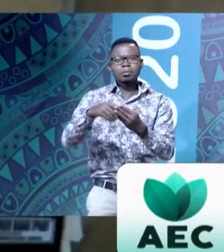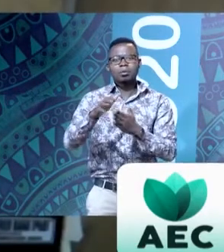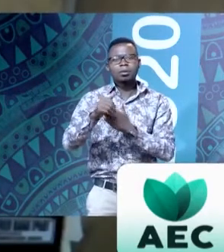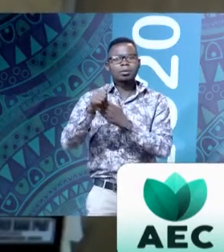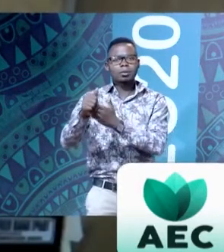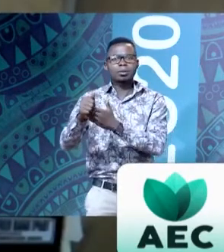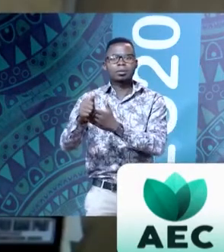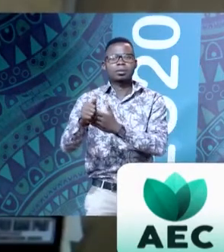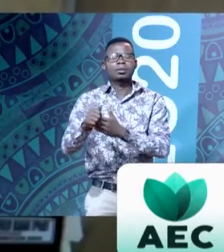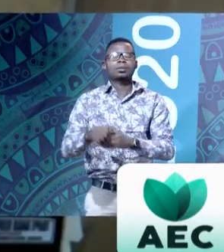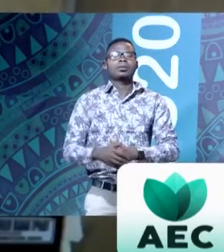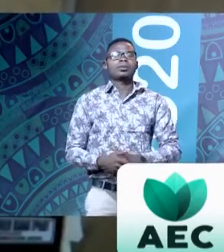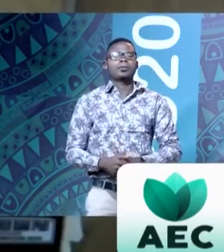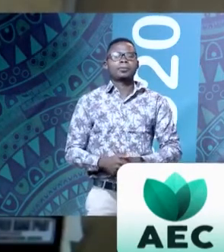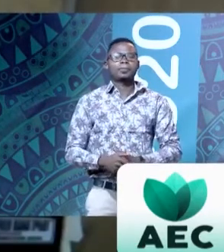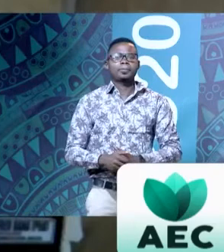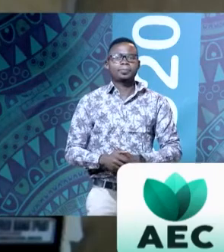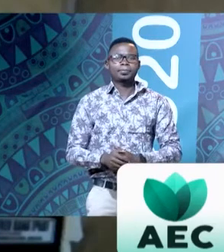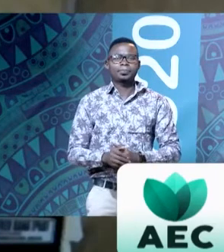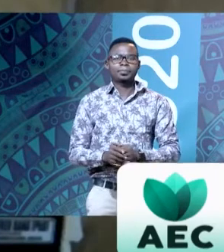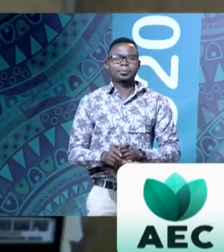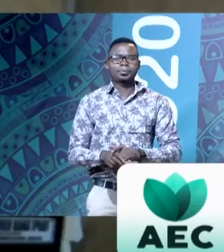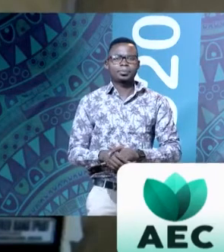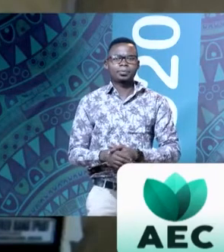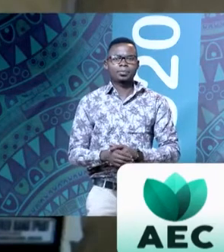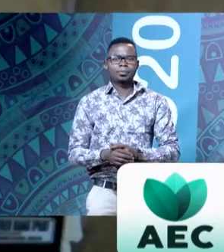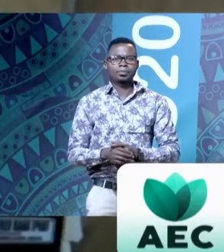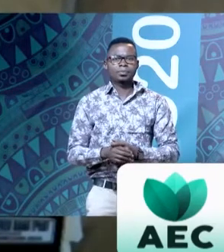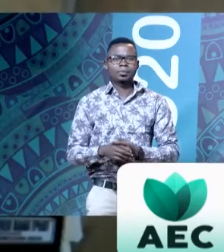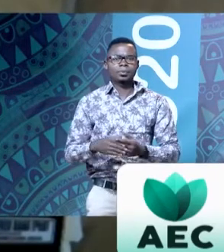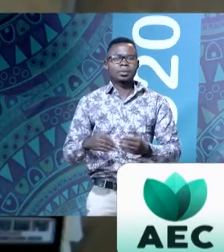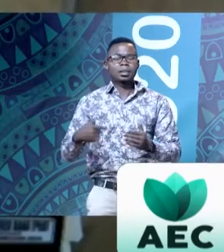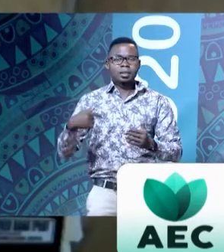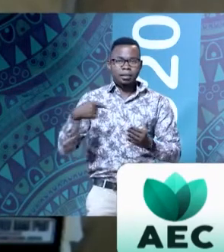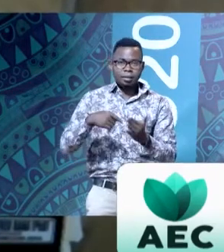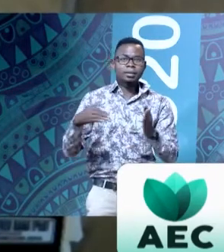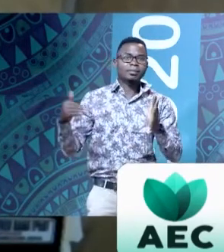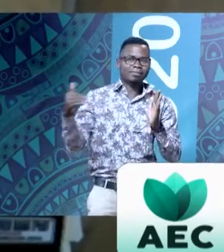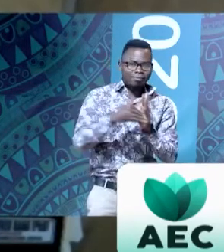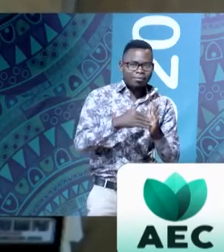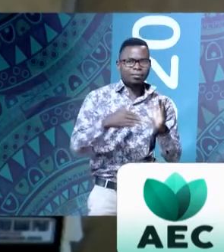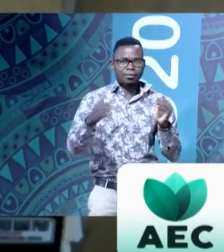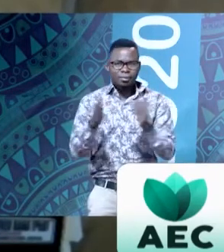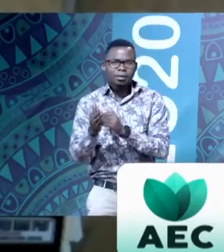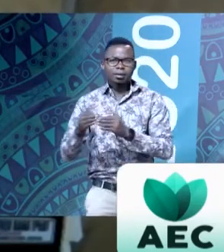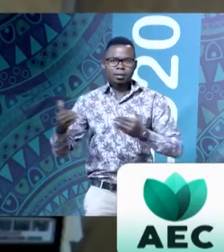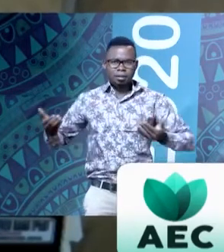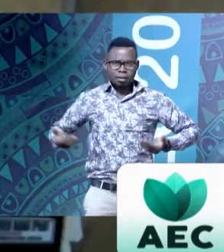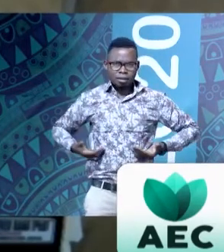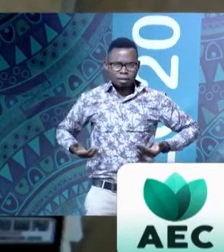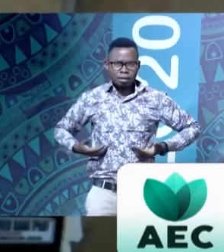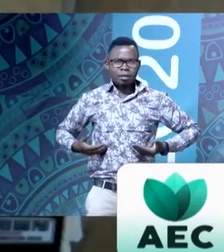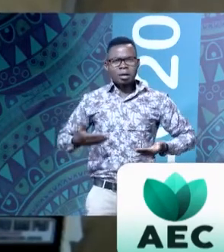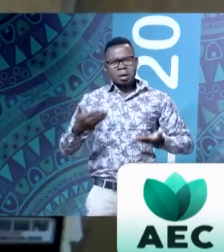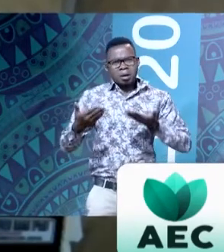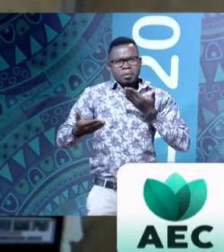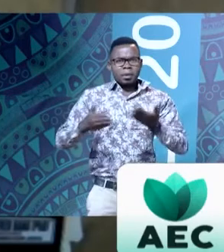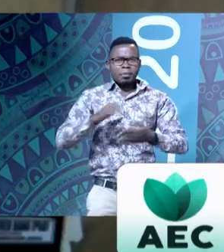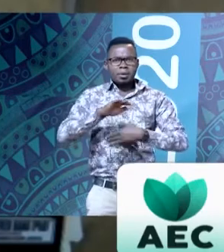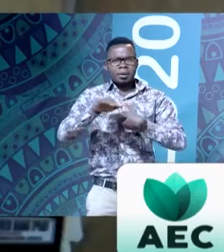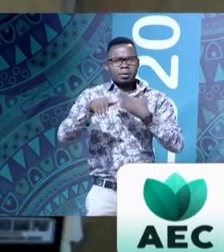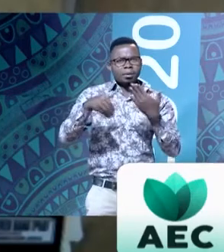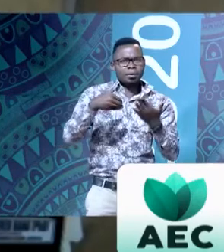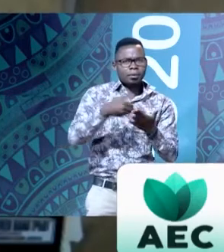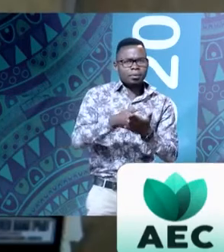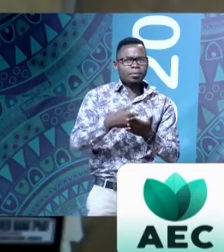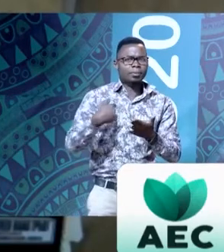in order to address the felt needs and the challenges of the youth. If we left them unattended, they will